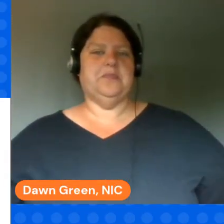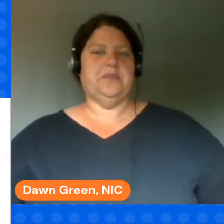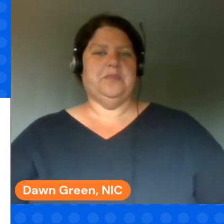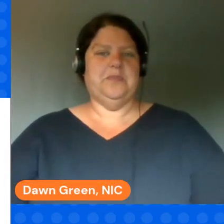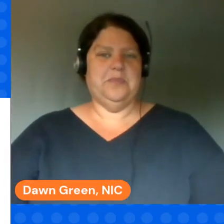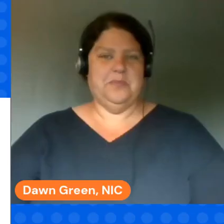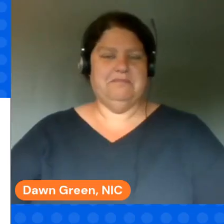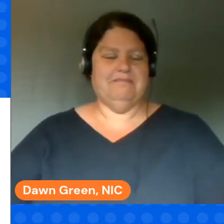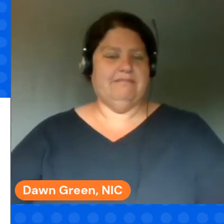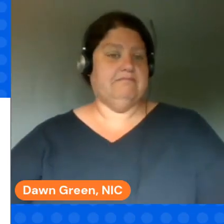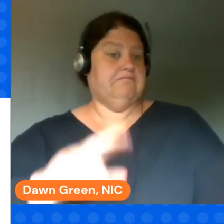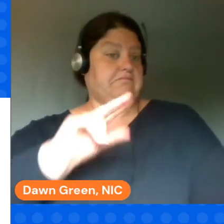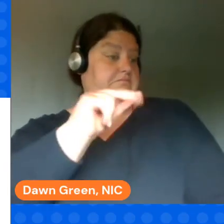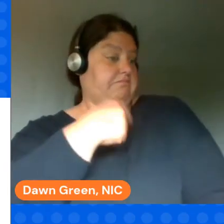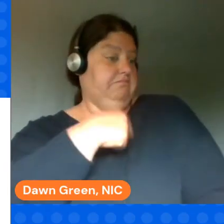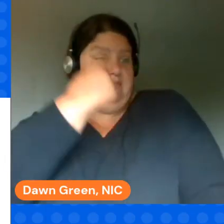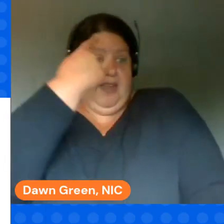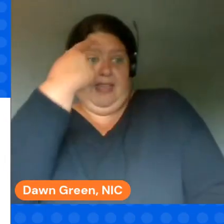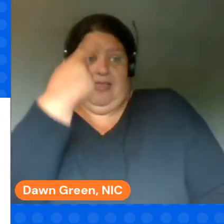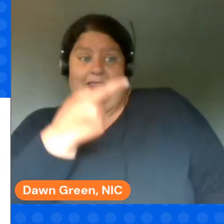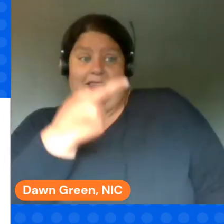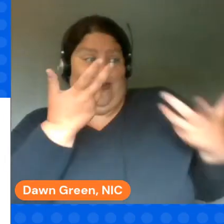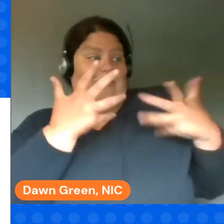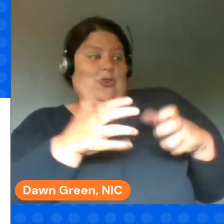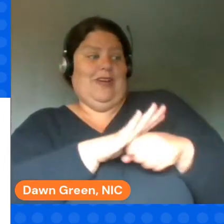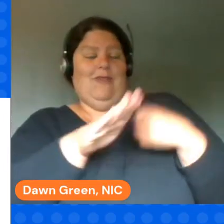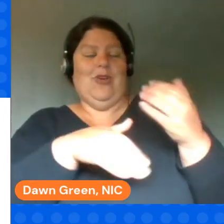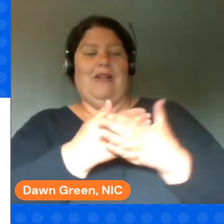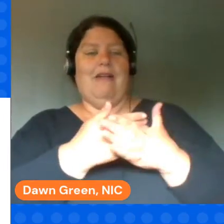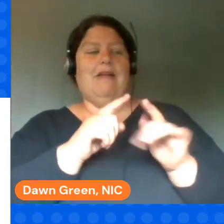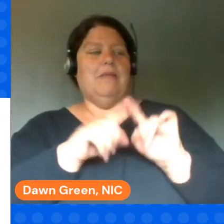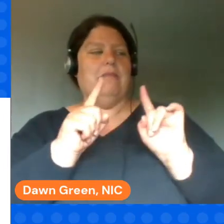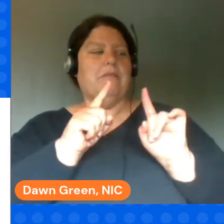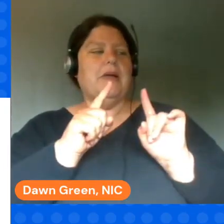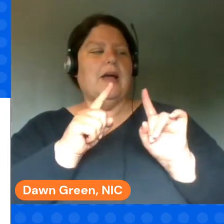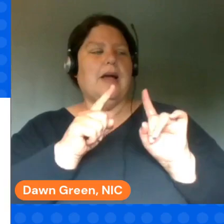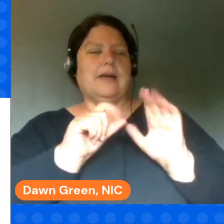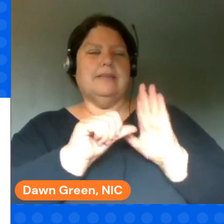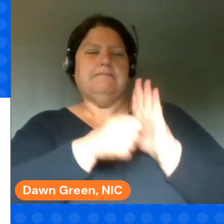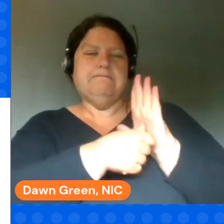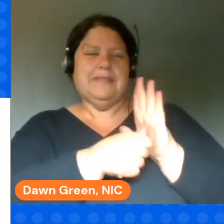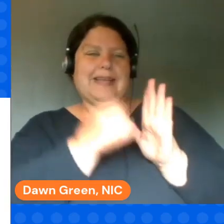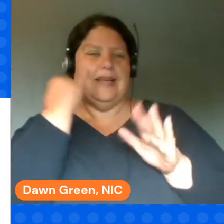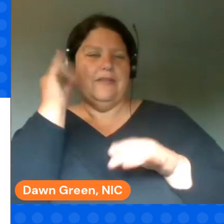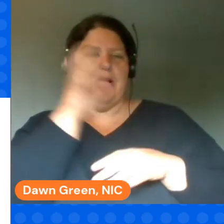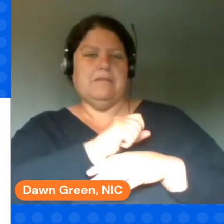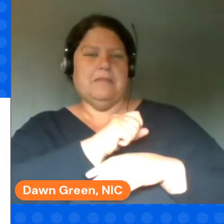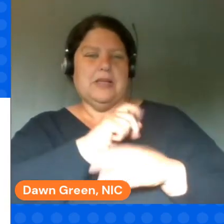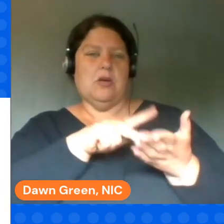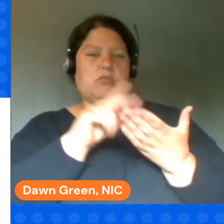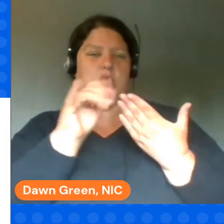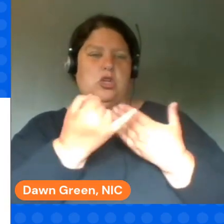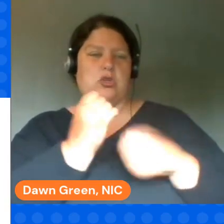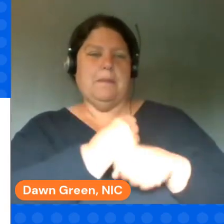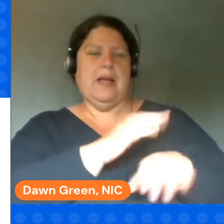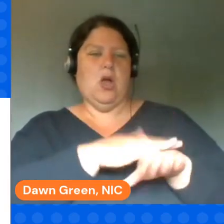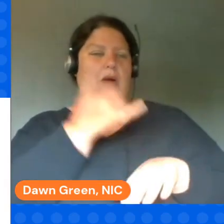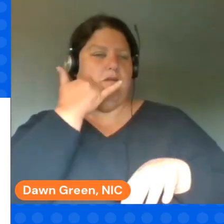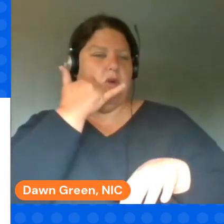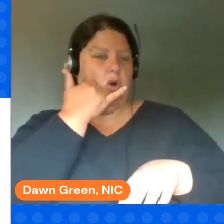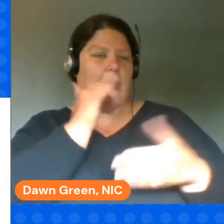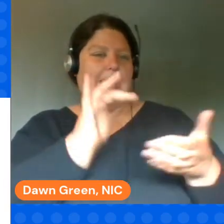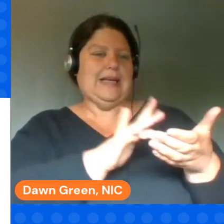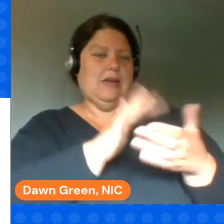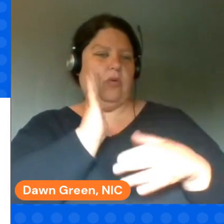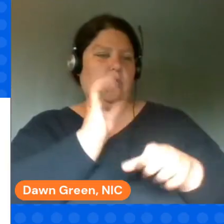No, I think you covered it, Eric, really well. And just to maybe point out, in case folks missed this little detail, is projects created on the phone or on a tablet will